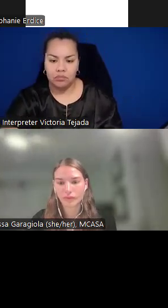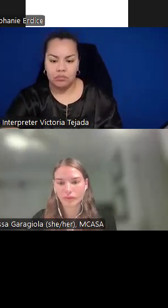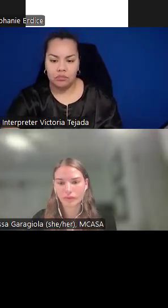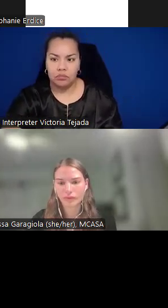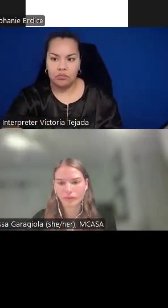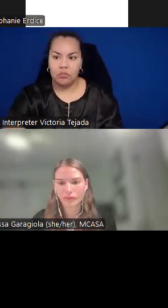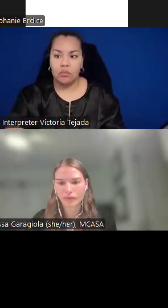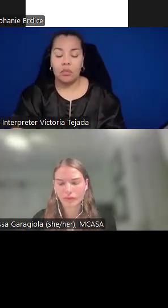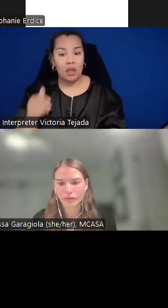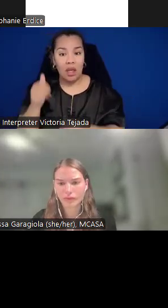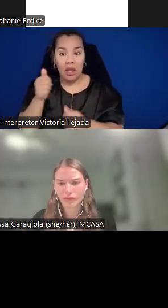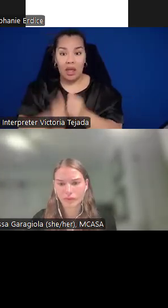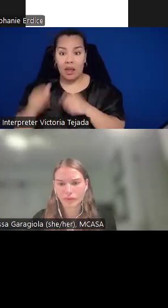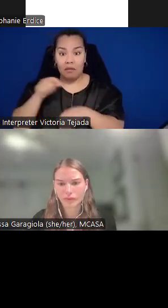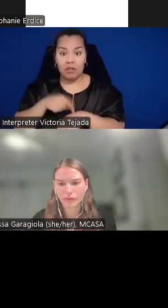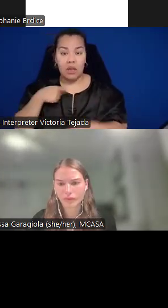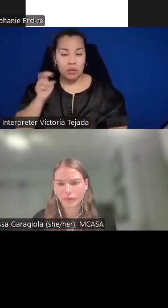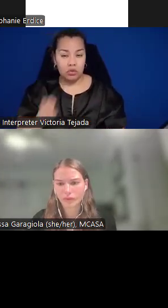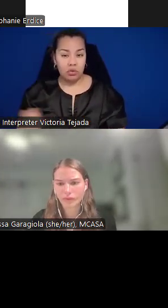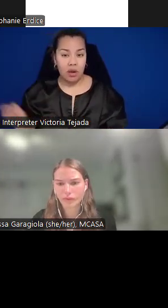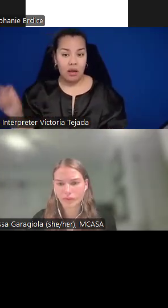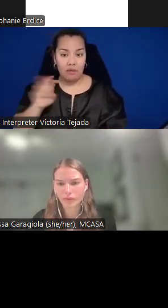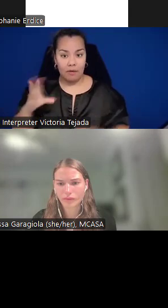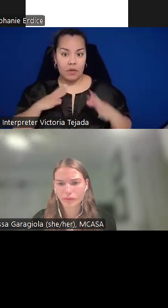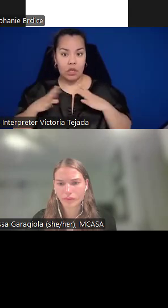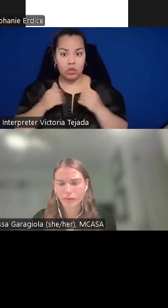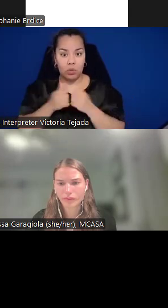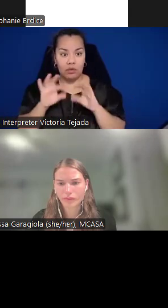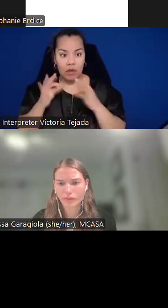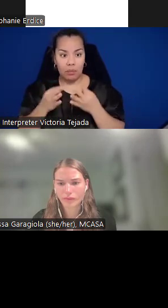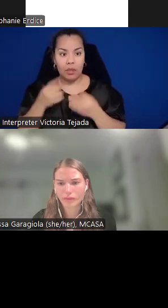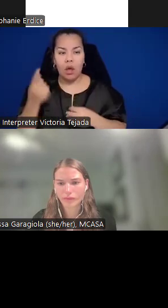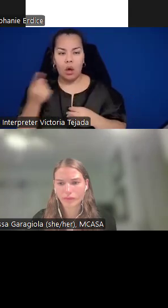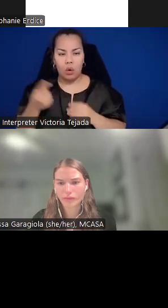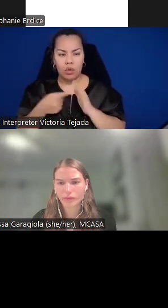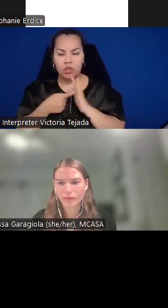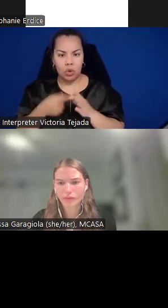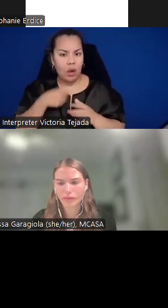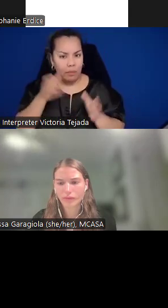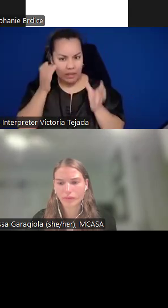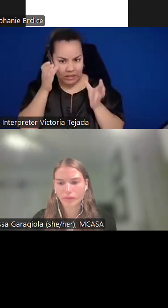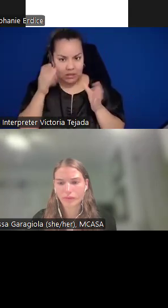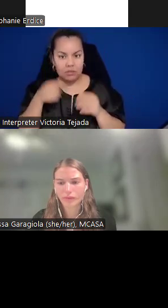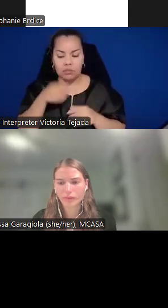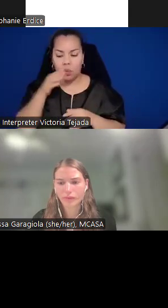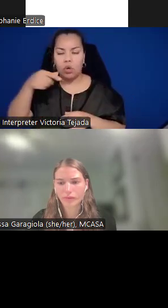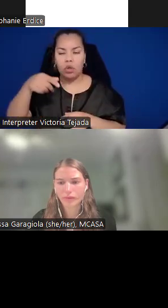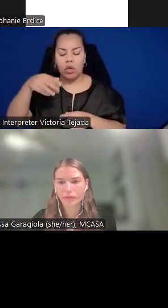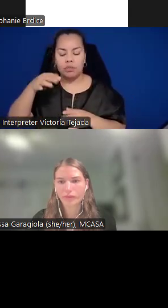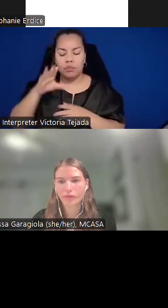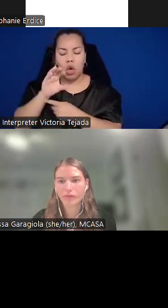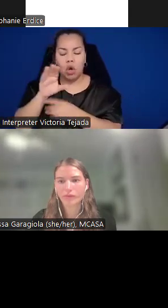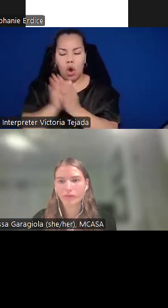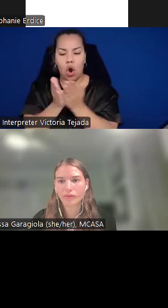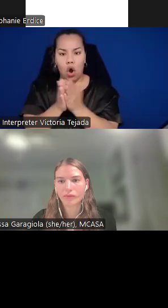for vacation with my family, I show the stewardess that I'm listening. I get the cue card out of the backseat pocket, and I give eye